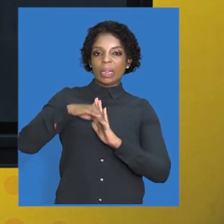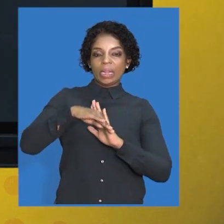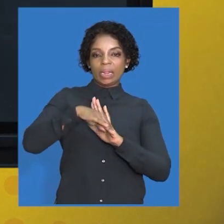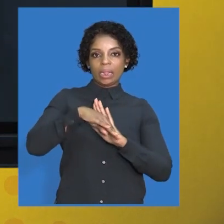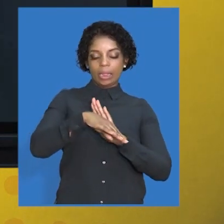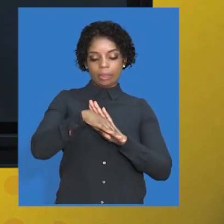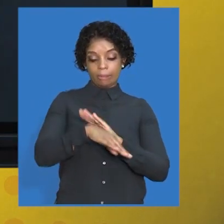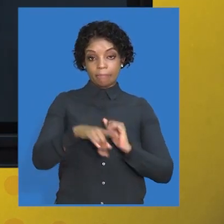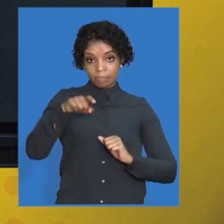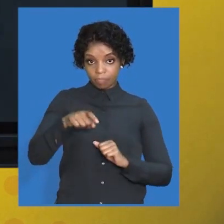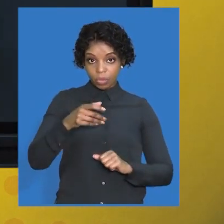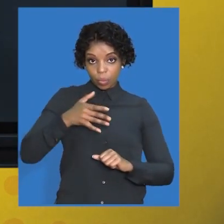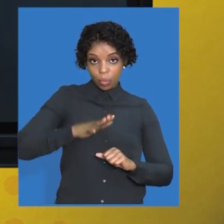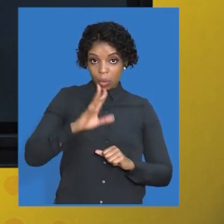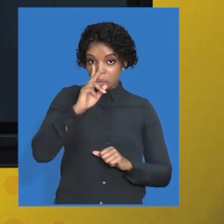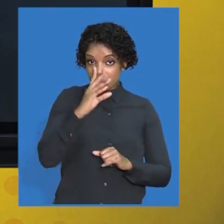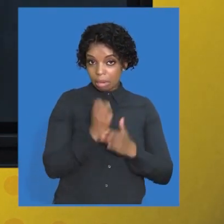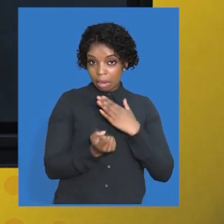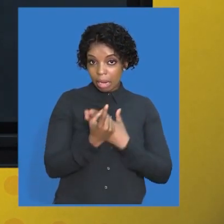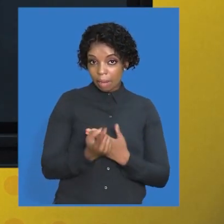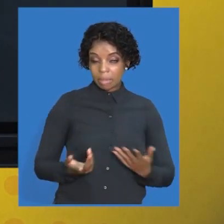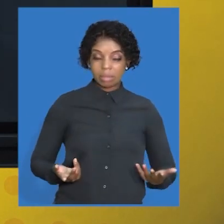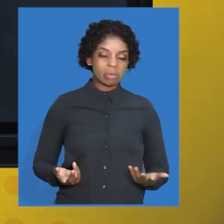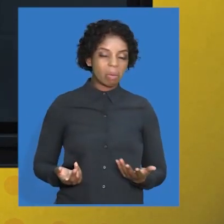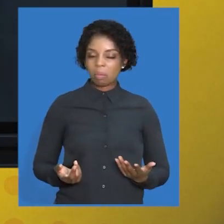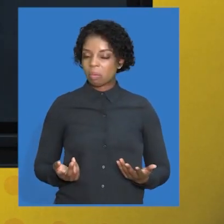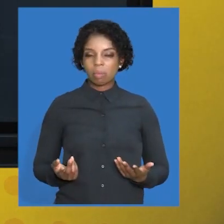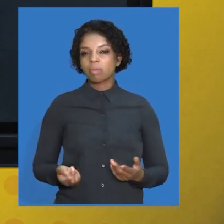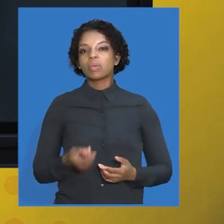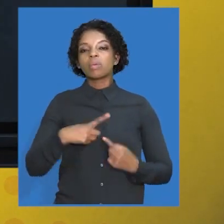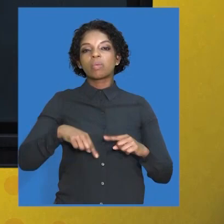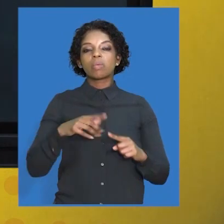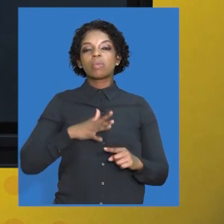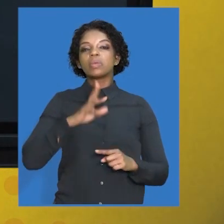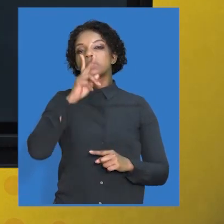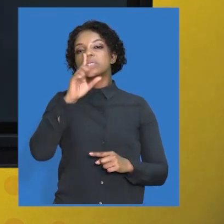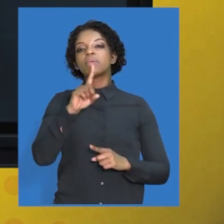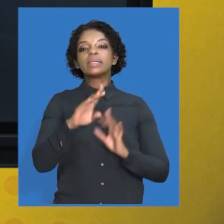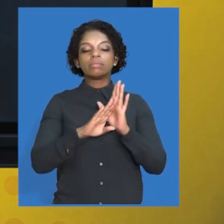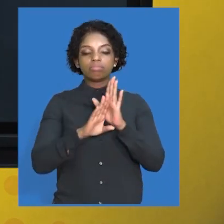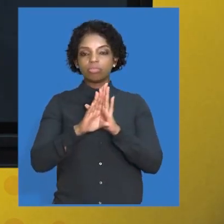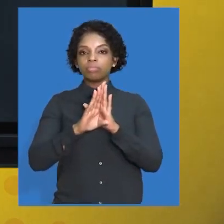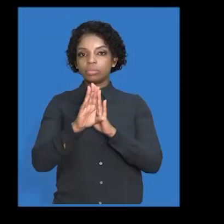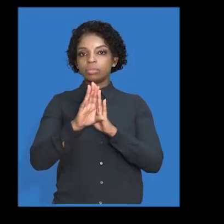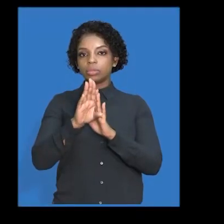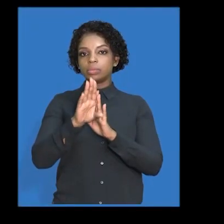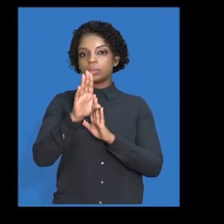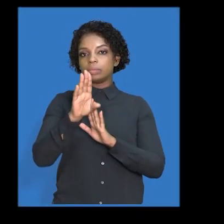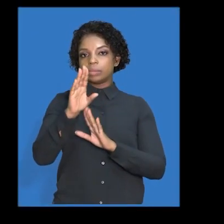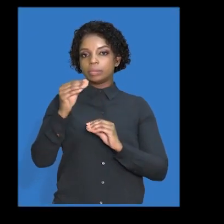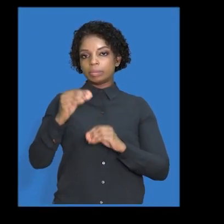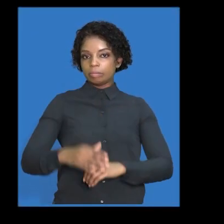which is not what we want. Especially if we're investing in a public company, we want to see our share price continuously go up.